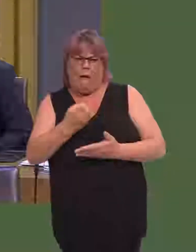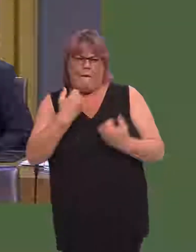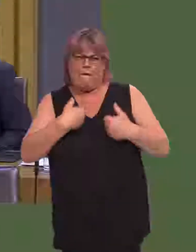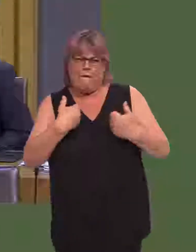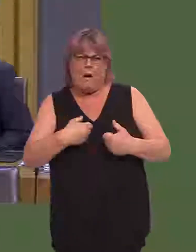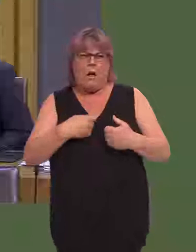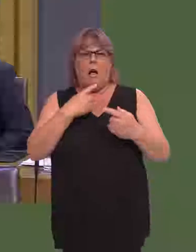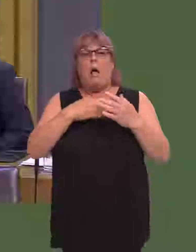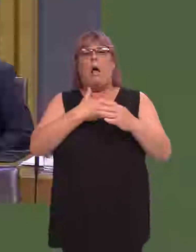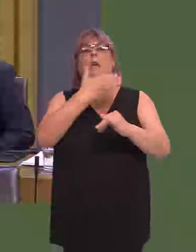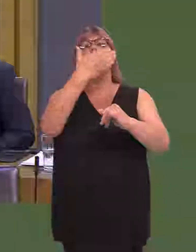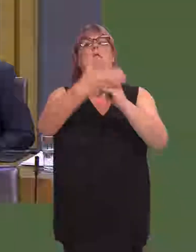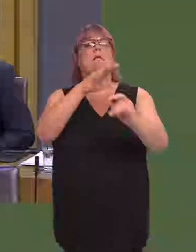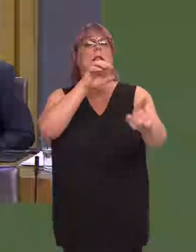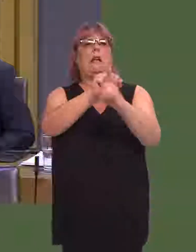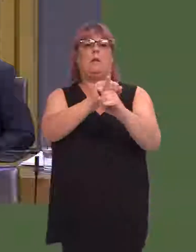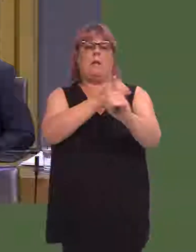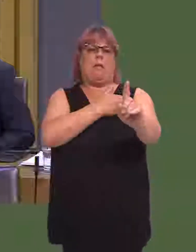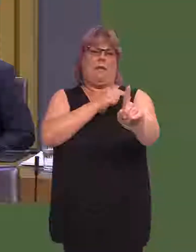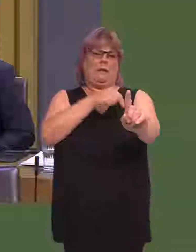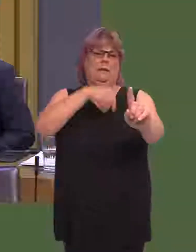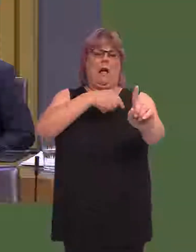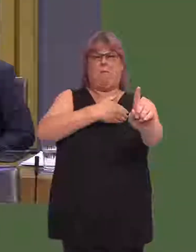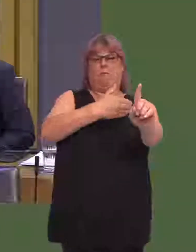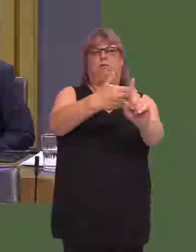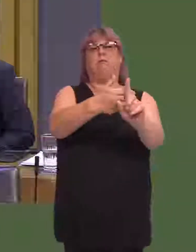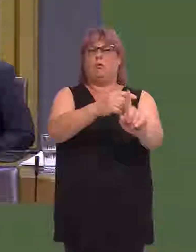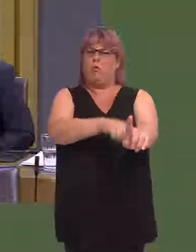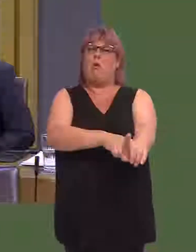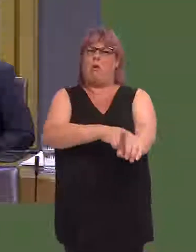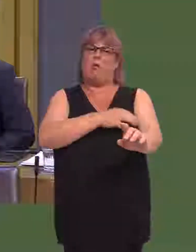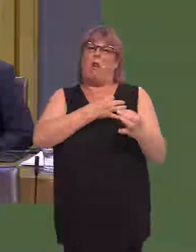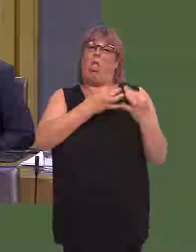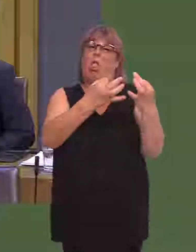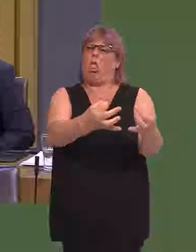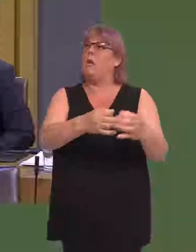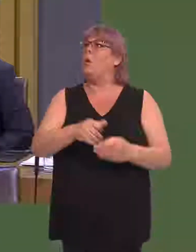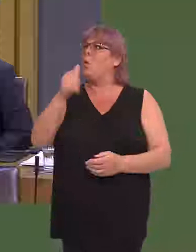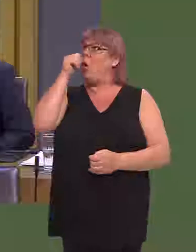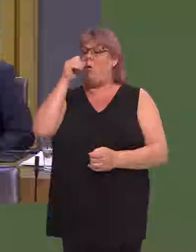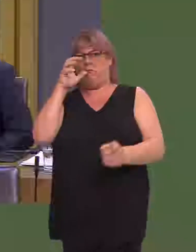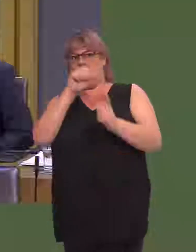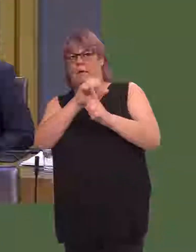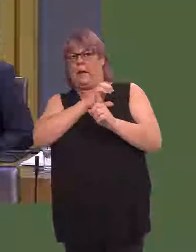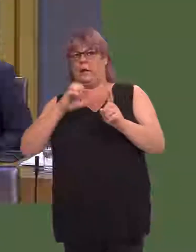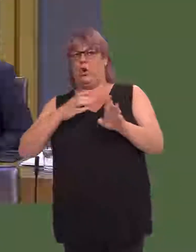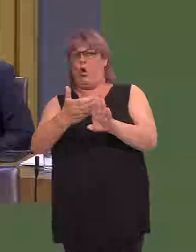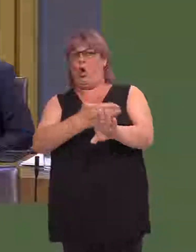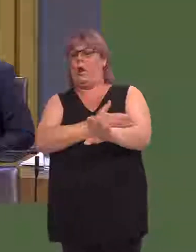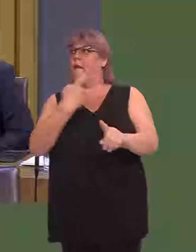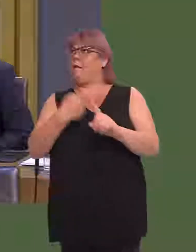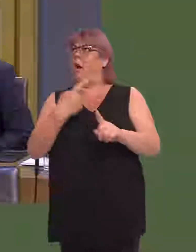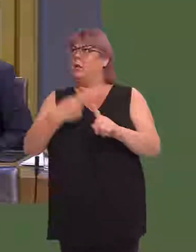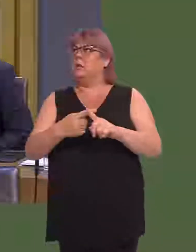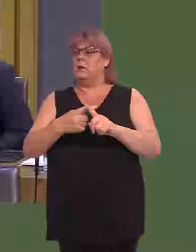and diagnosis is the longest in Europe. We all know that catching cancer early saves lives. First